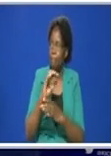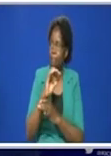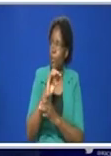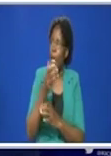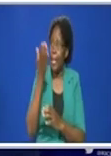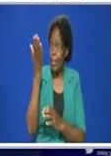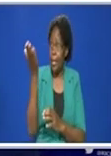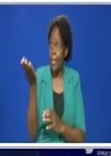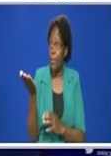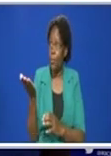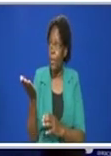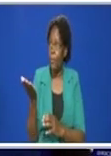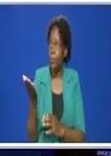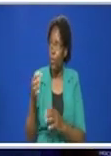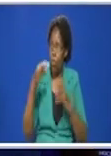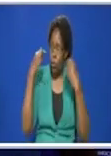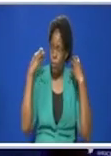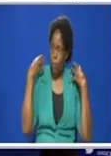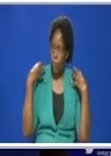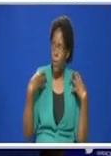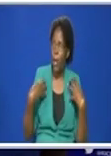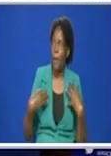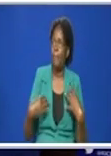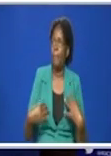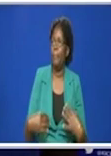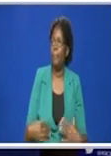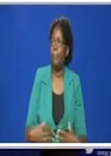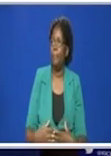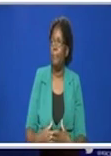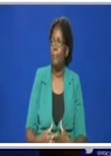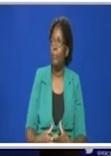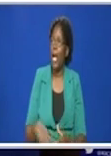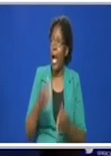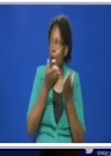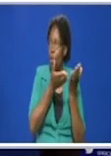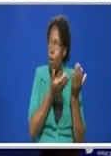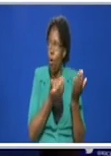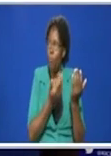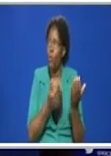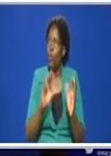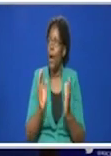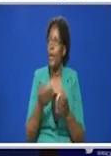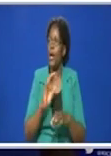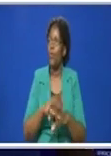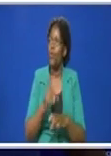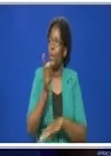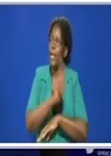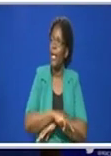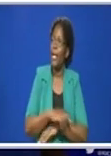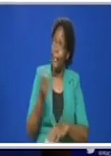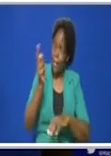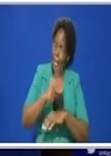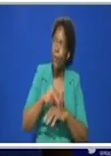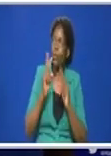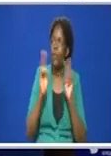this too. Yeah. Thank you. So I hope you had a good day. My day was very good.